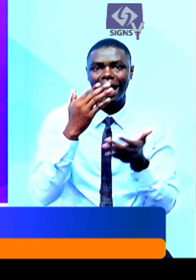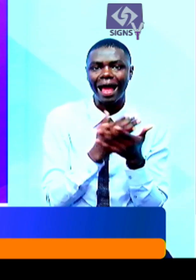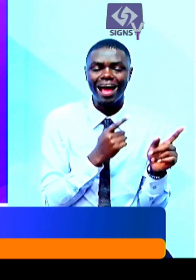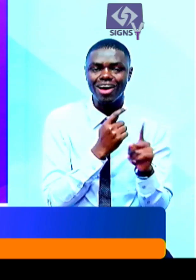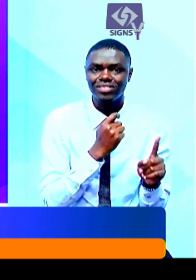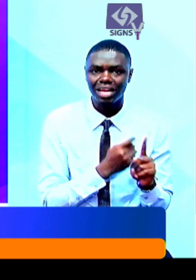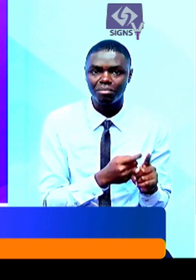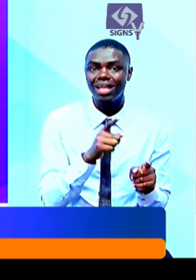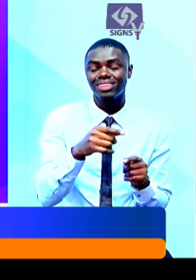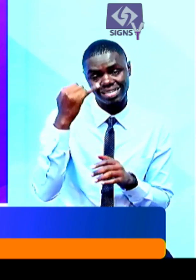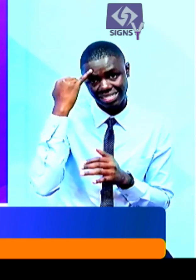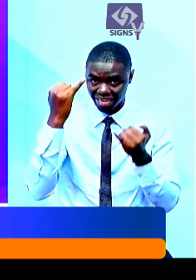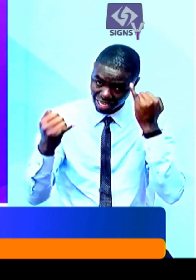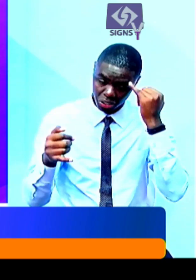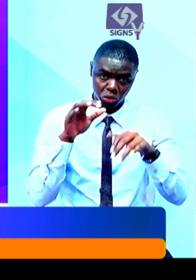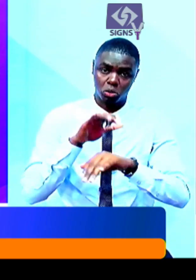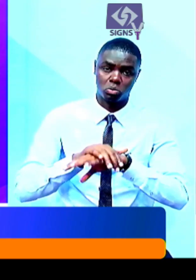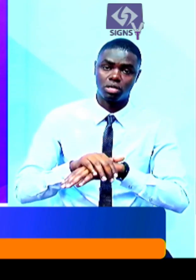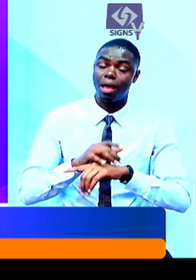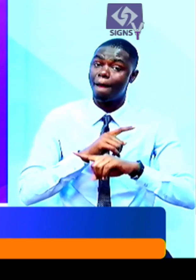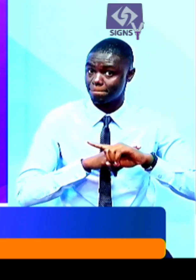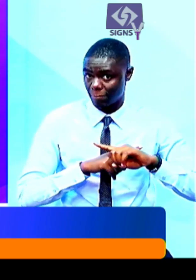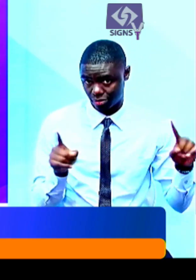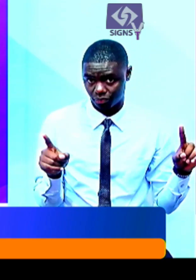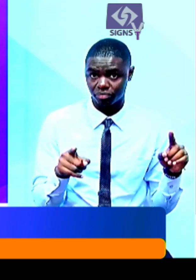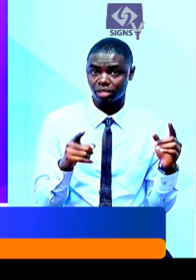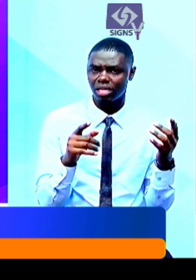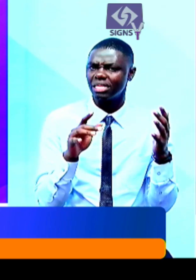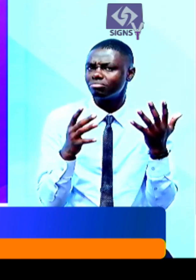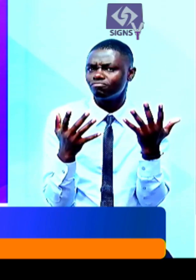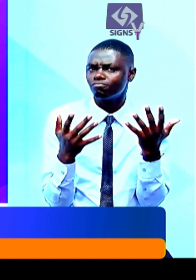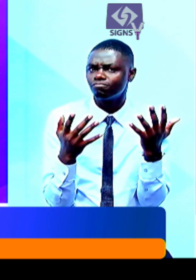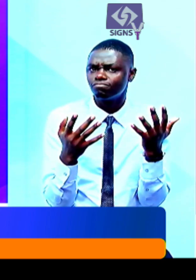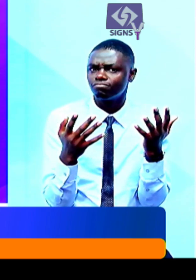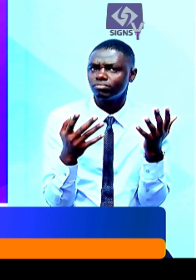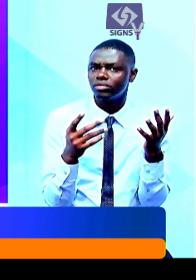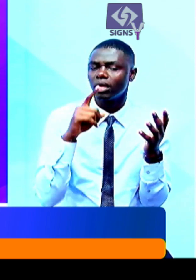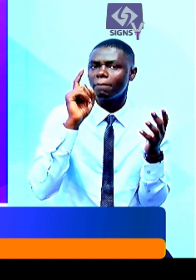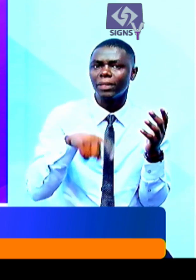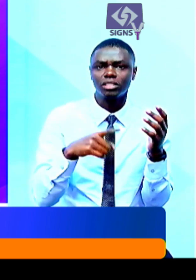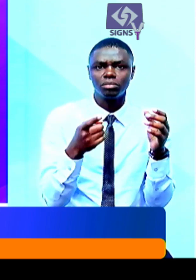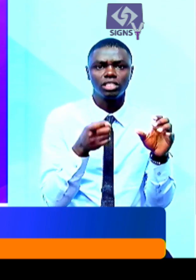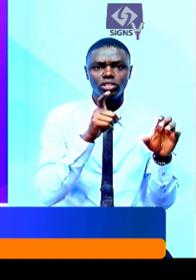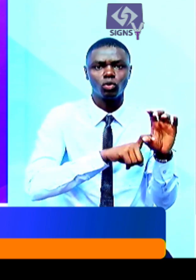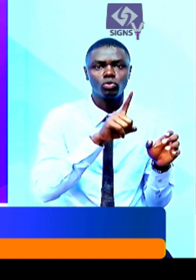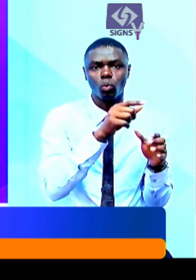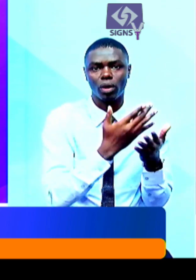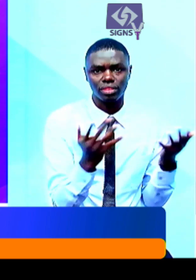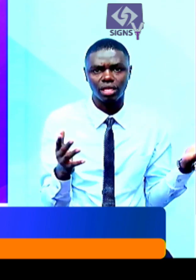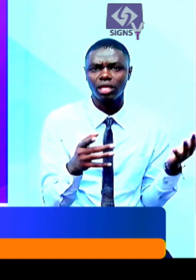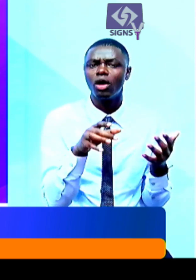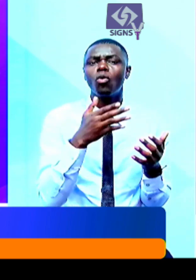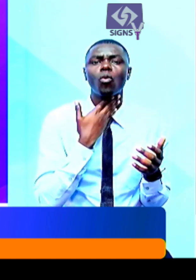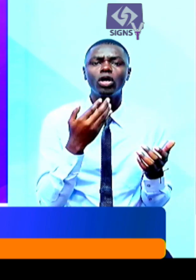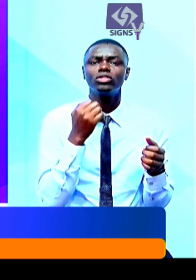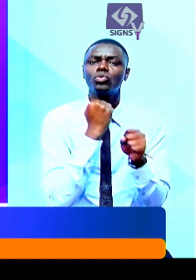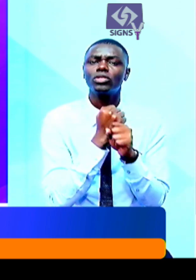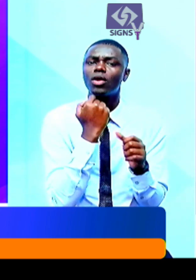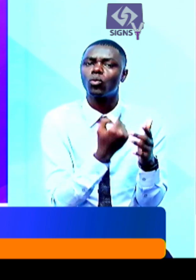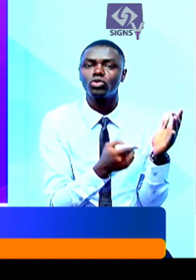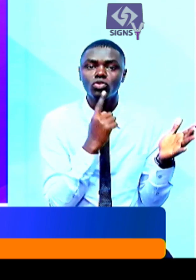is ideologically good, but fundamentally, it should be pegged to one thing. What do you want to be done